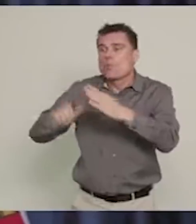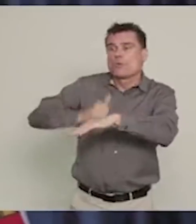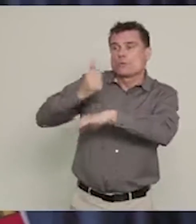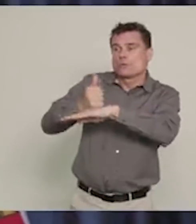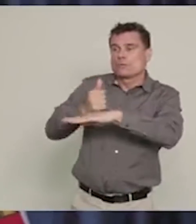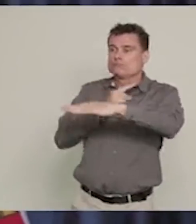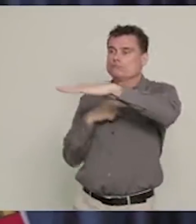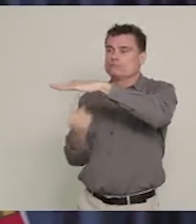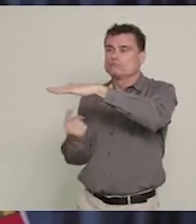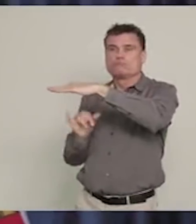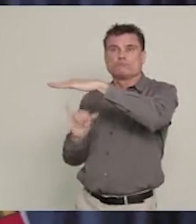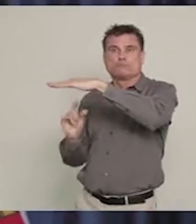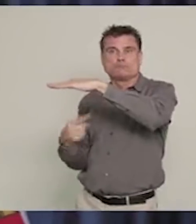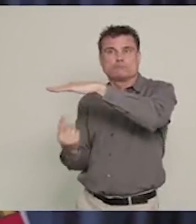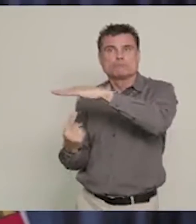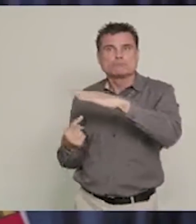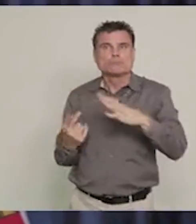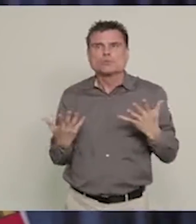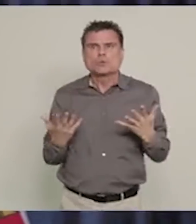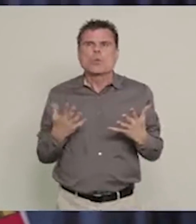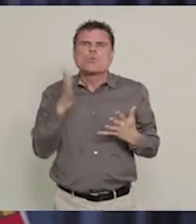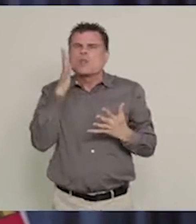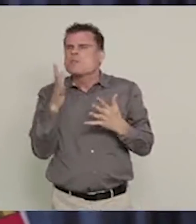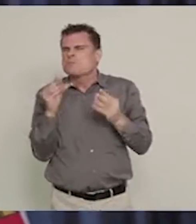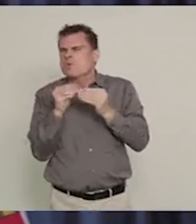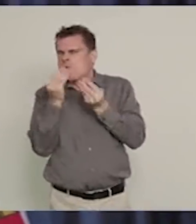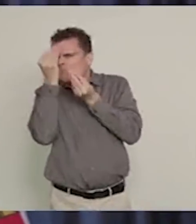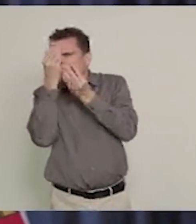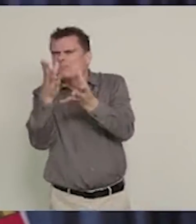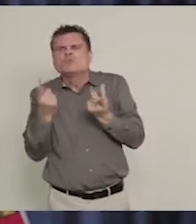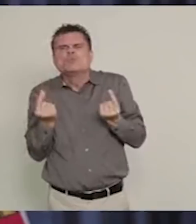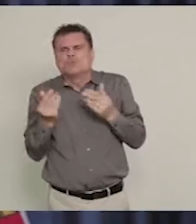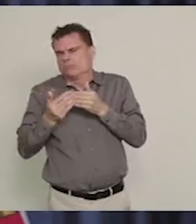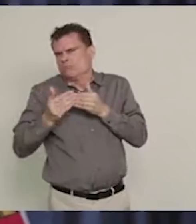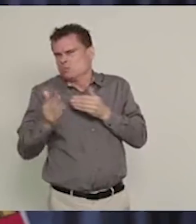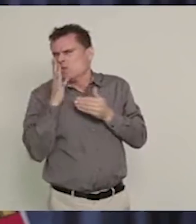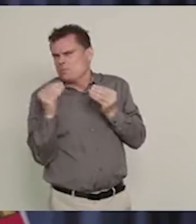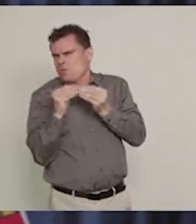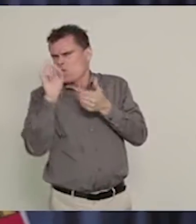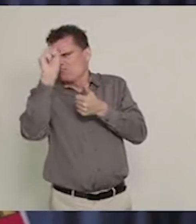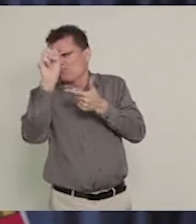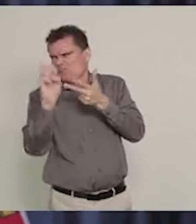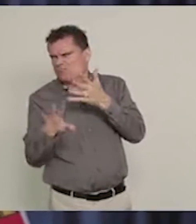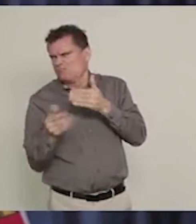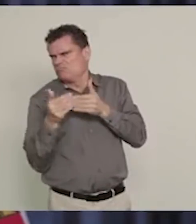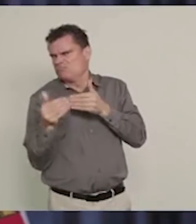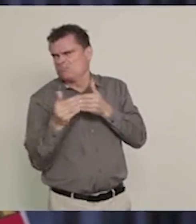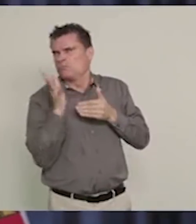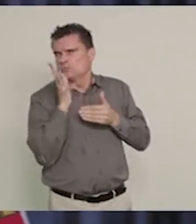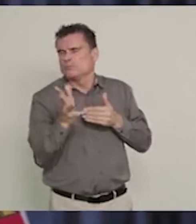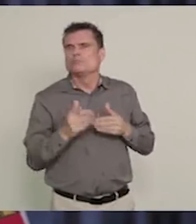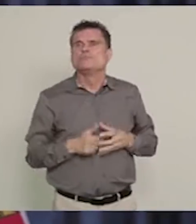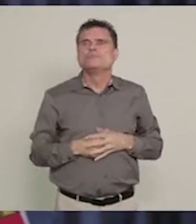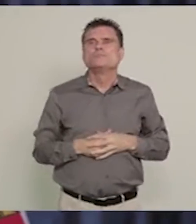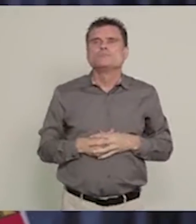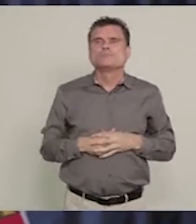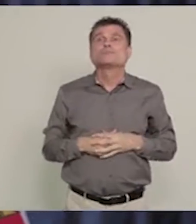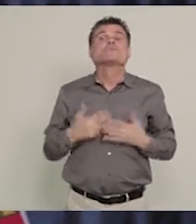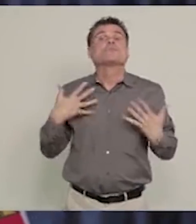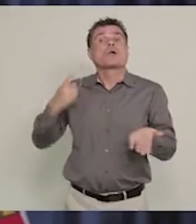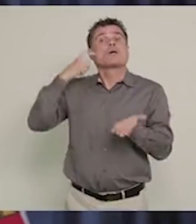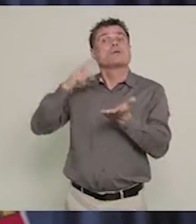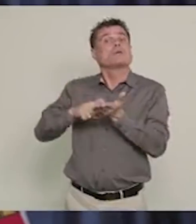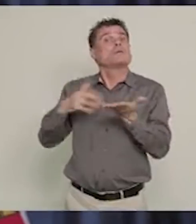I'd like to take a minute to acknowledge the many people adapting at work and at home to the new environment under